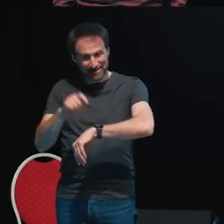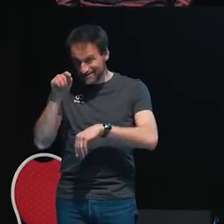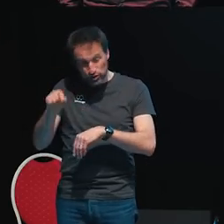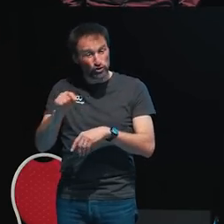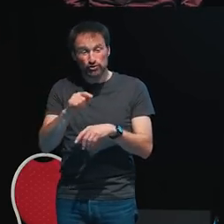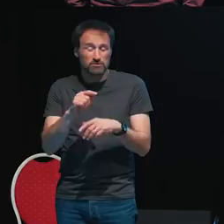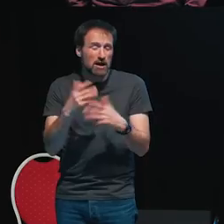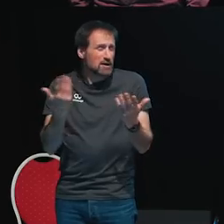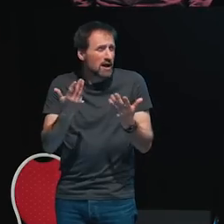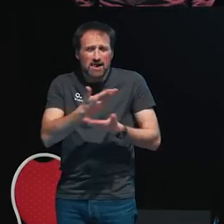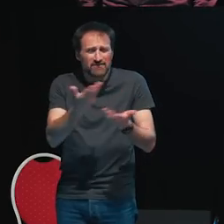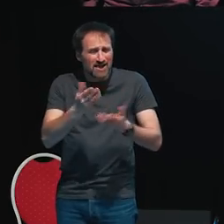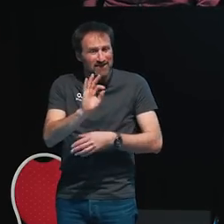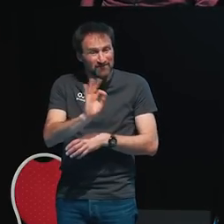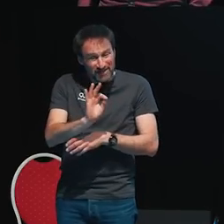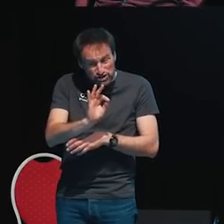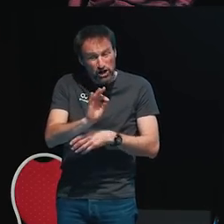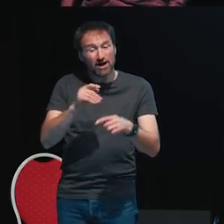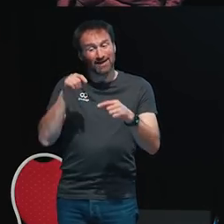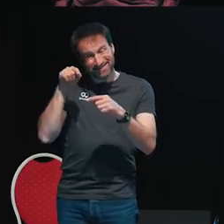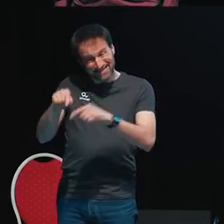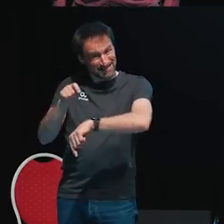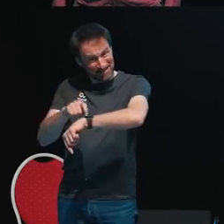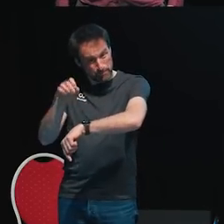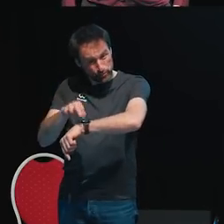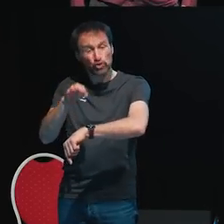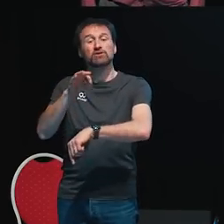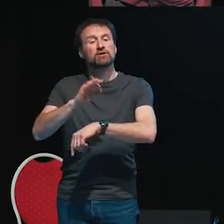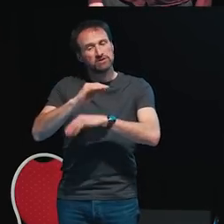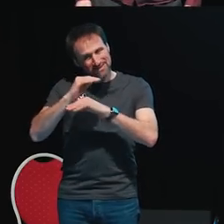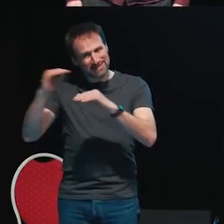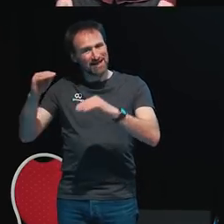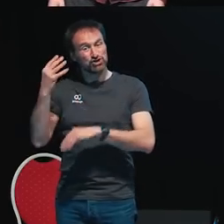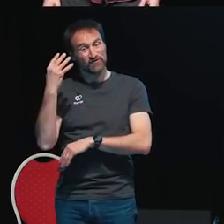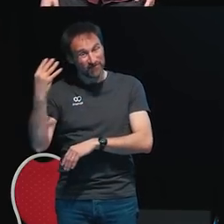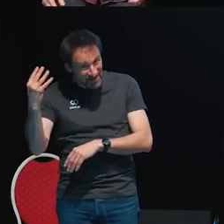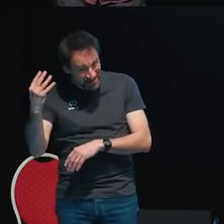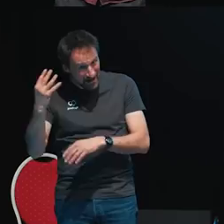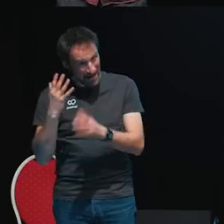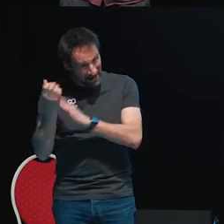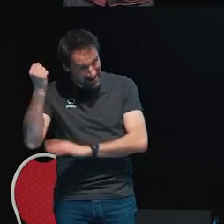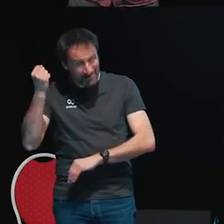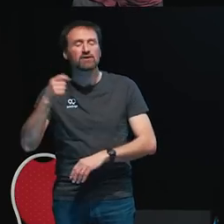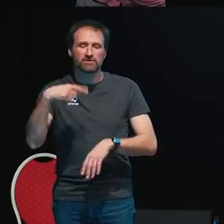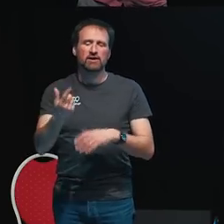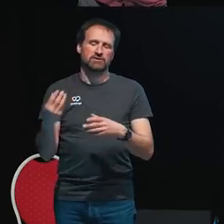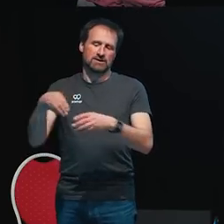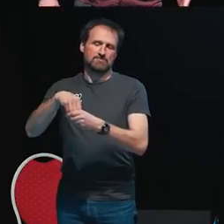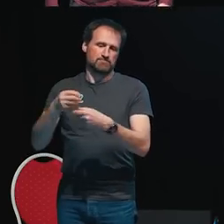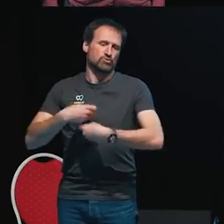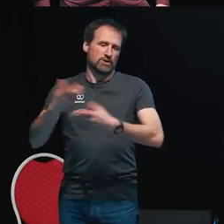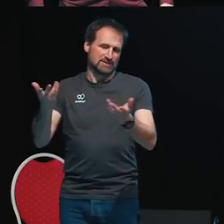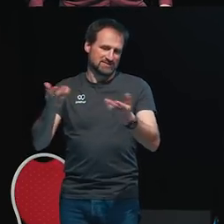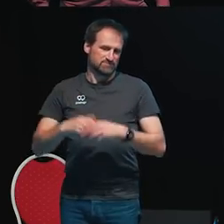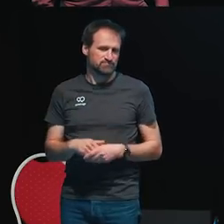reached stage four, at that point, it becomes part of the release. So that's nice and